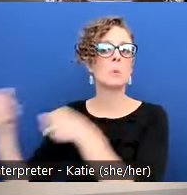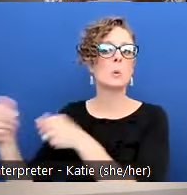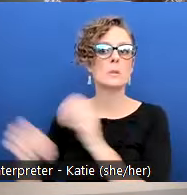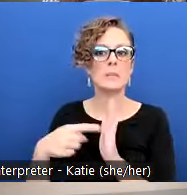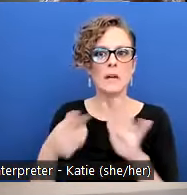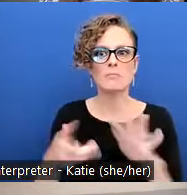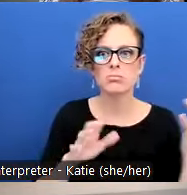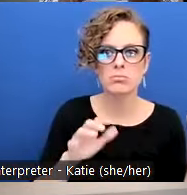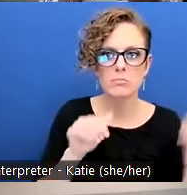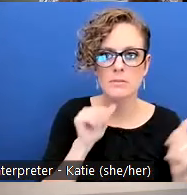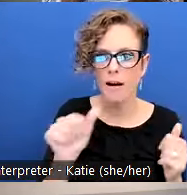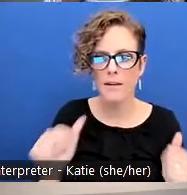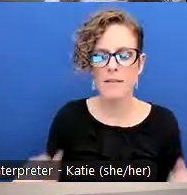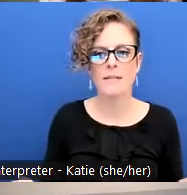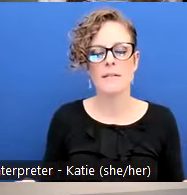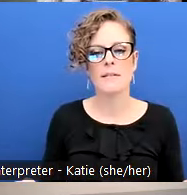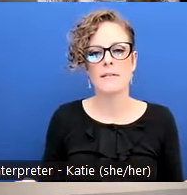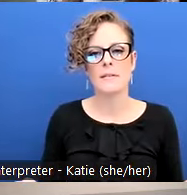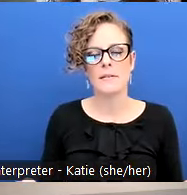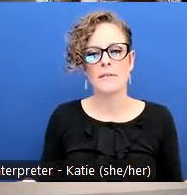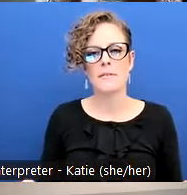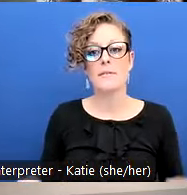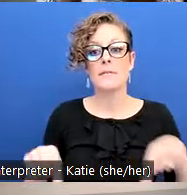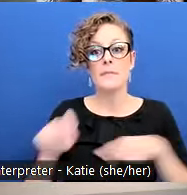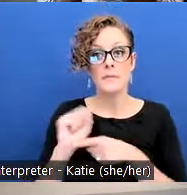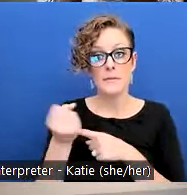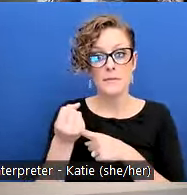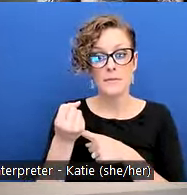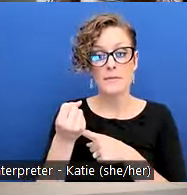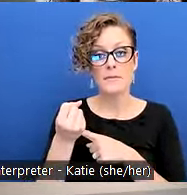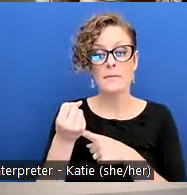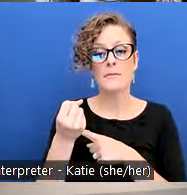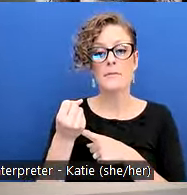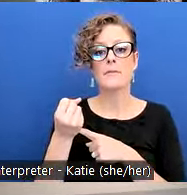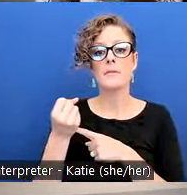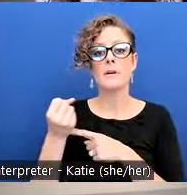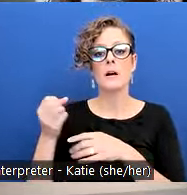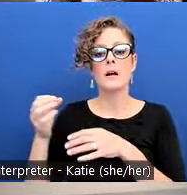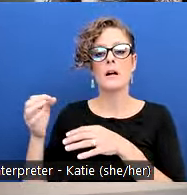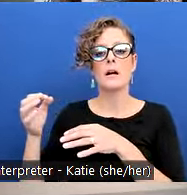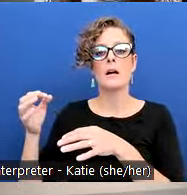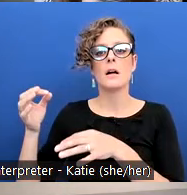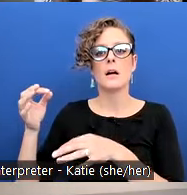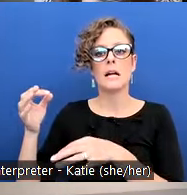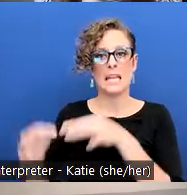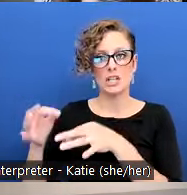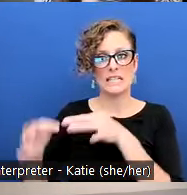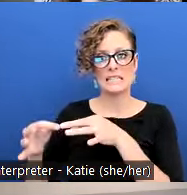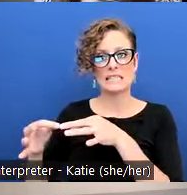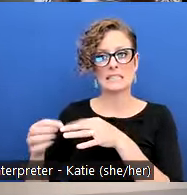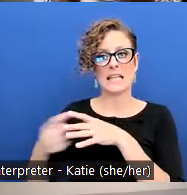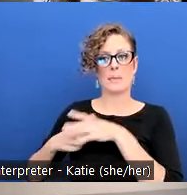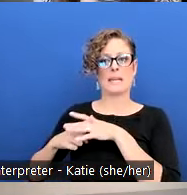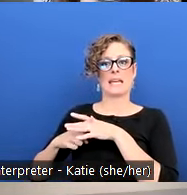smoothly. And this was a situation in which during hearings in the early parts of the session,